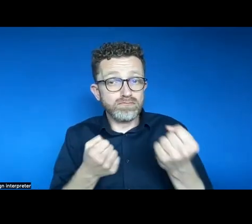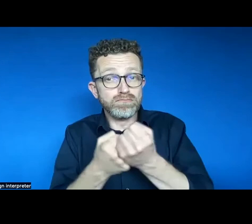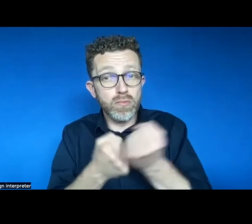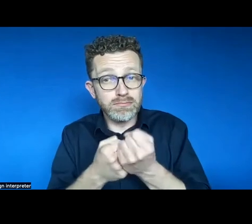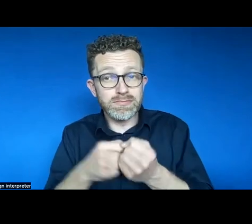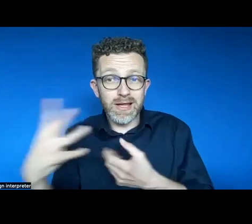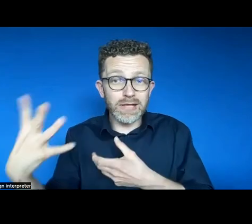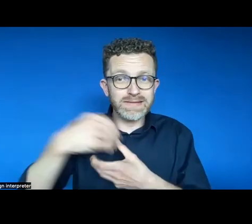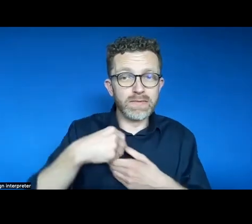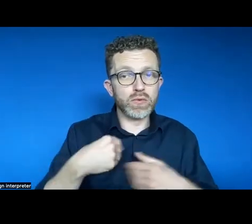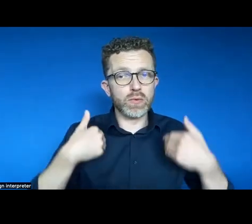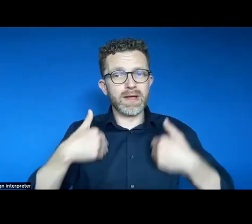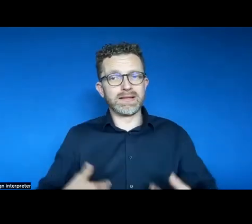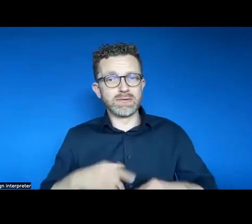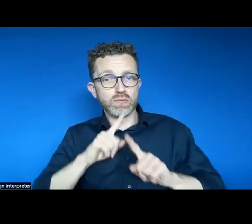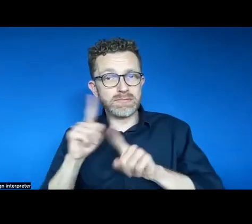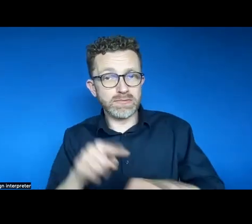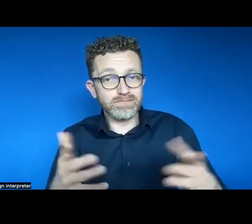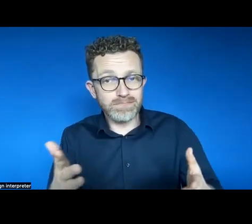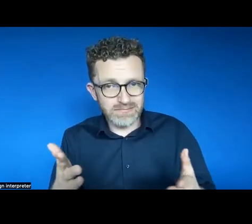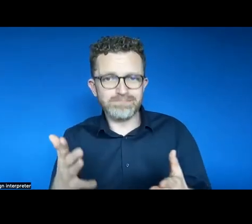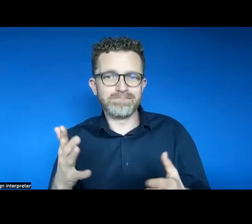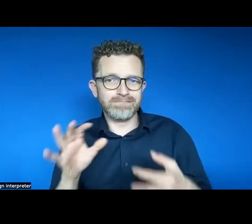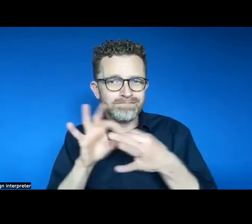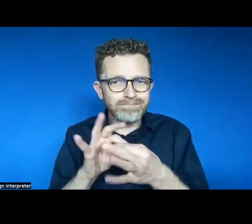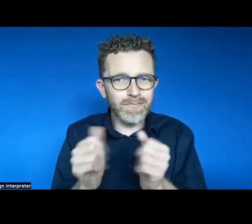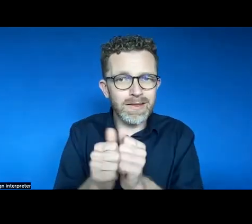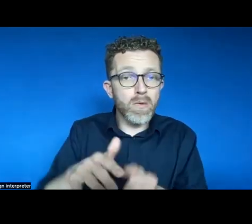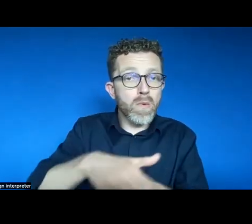in proposal writing, etc., and to